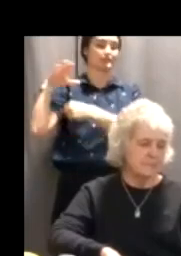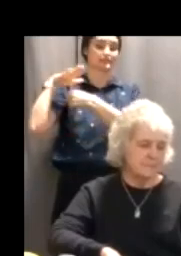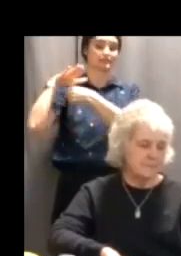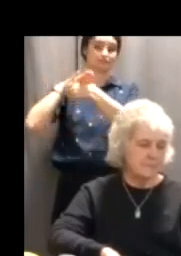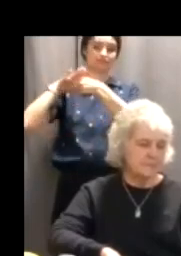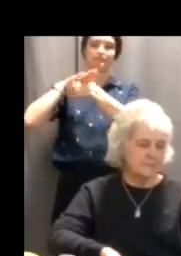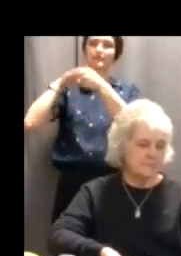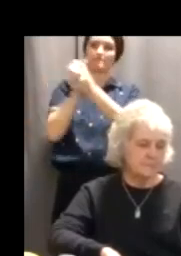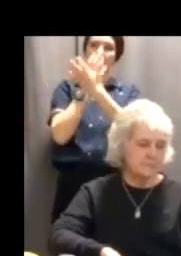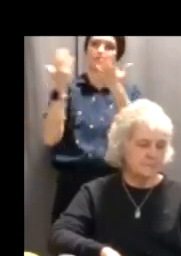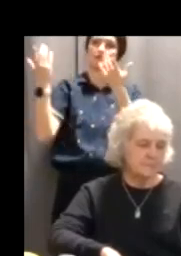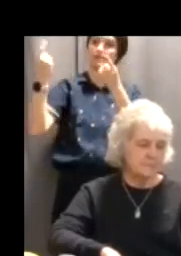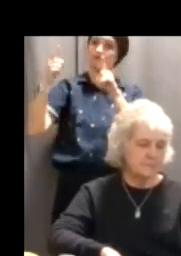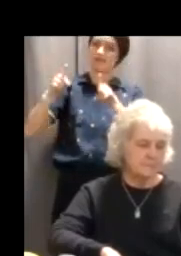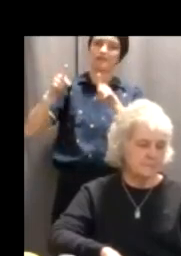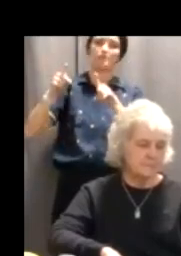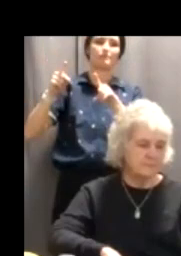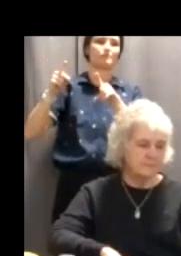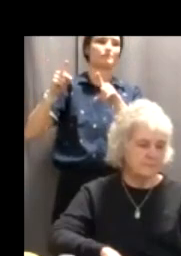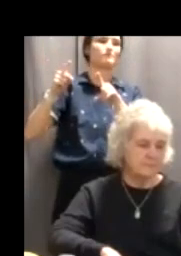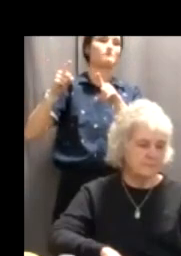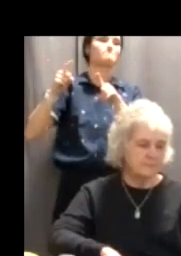has happened here, like in the last